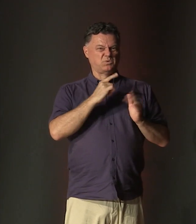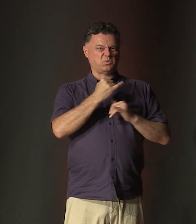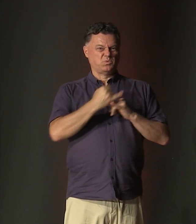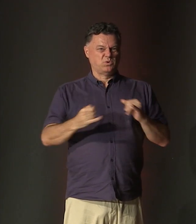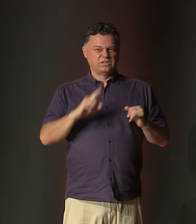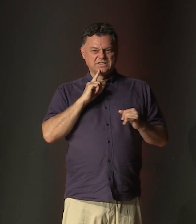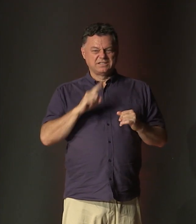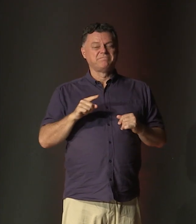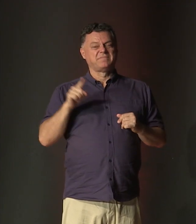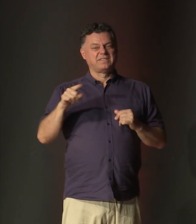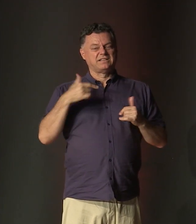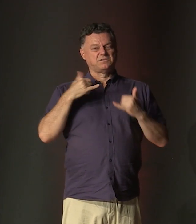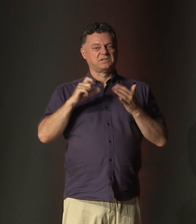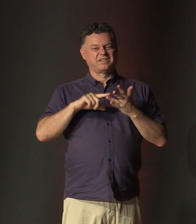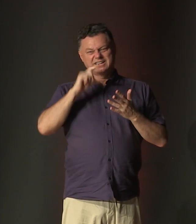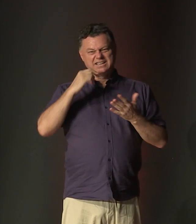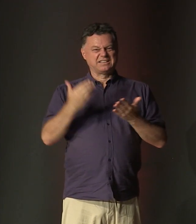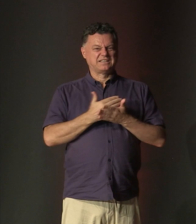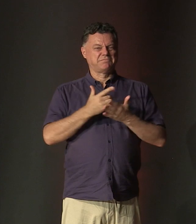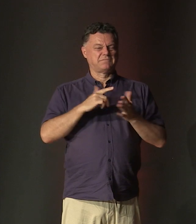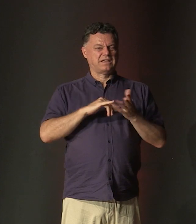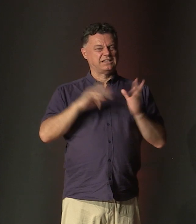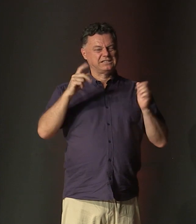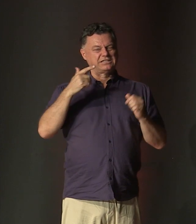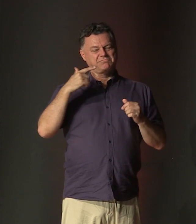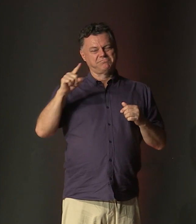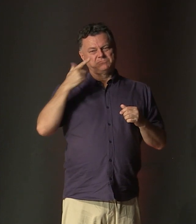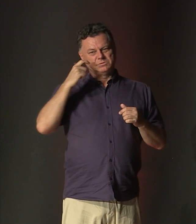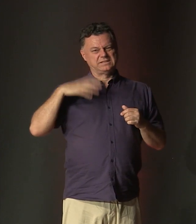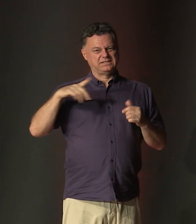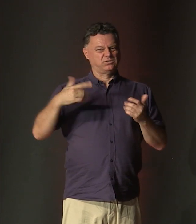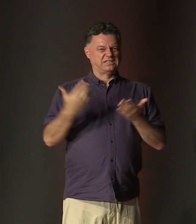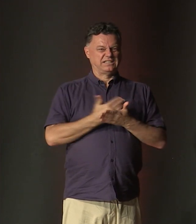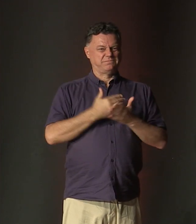information for as long as it is reasonably necessary.